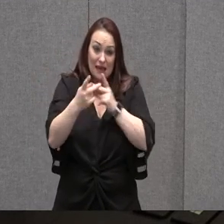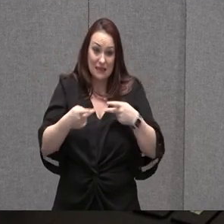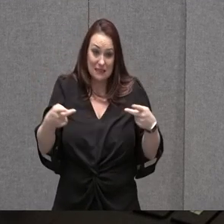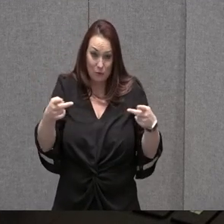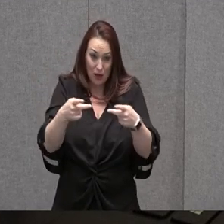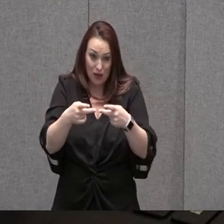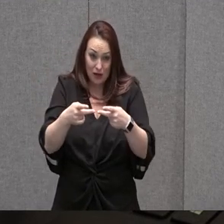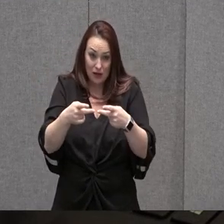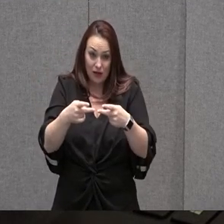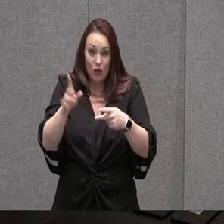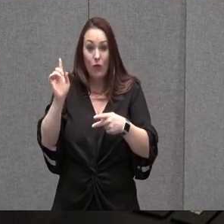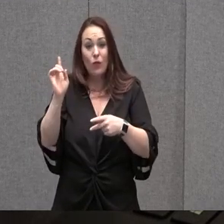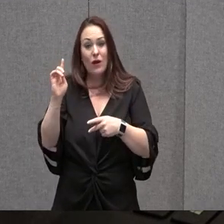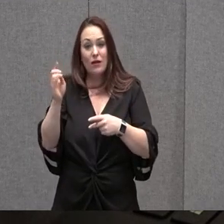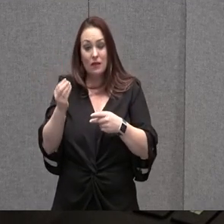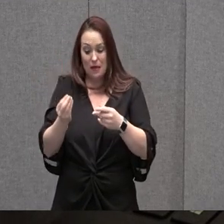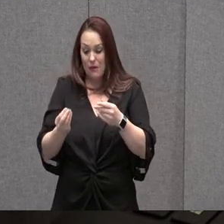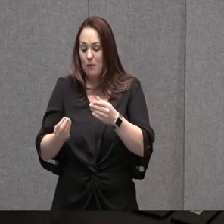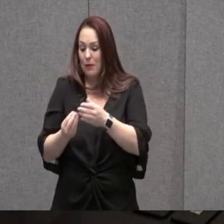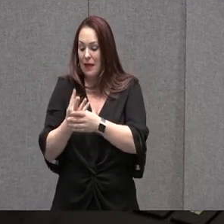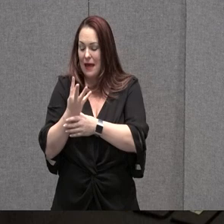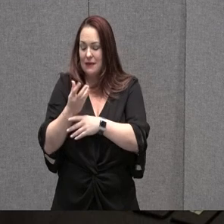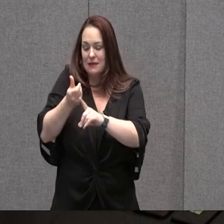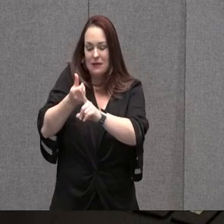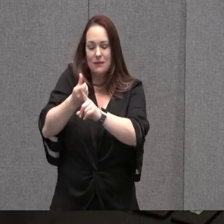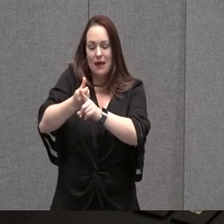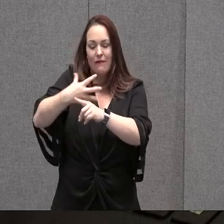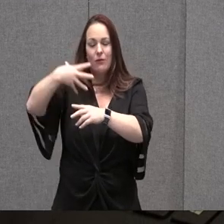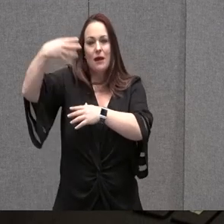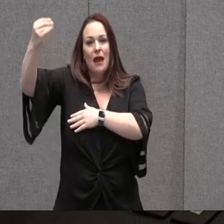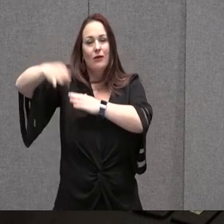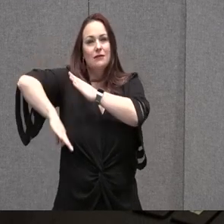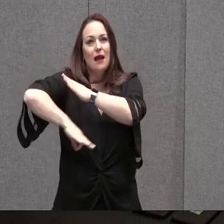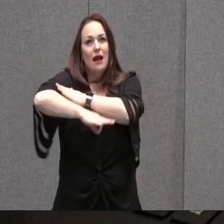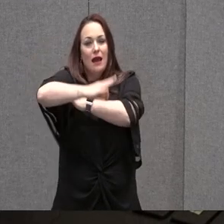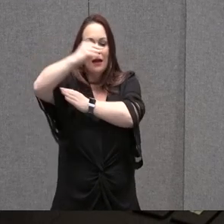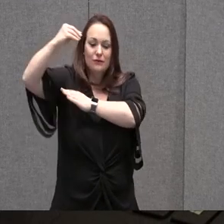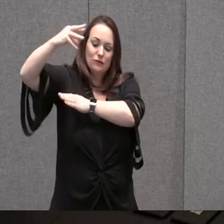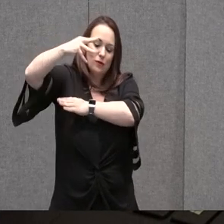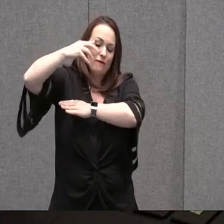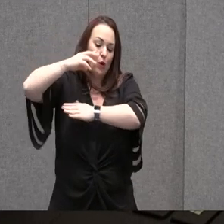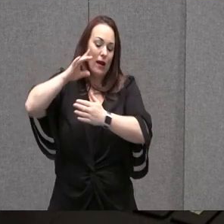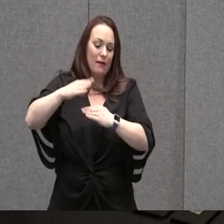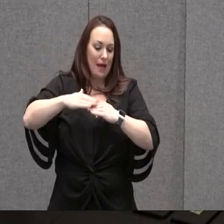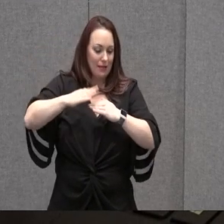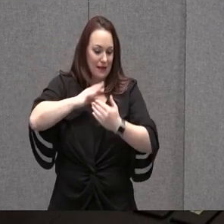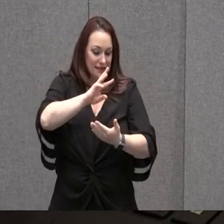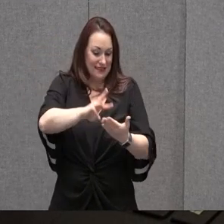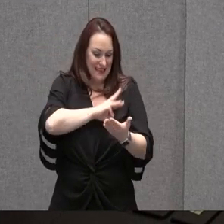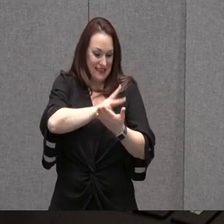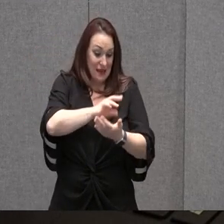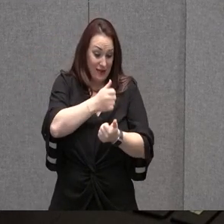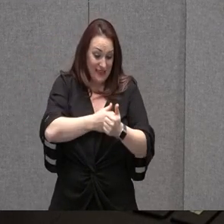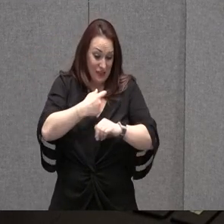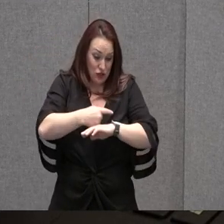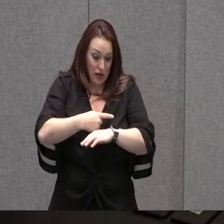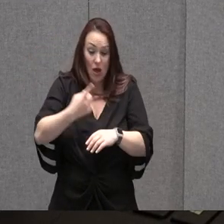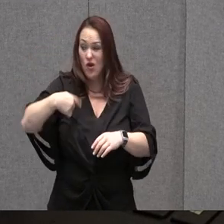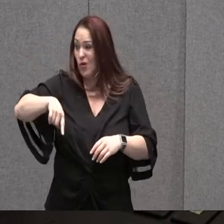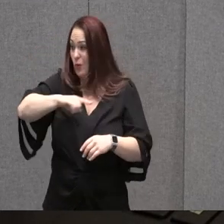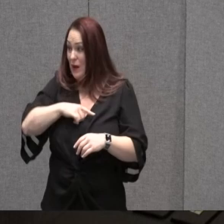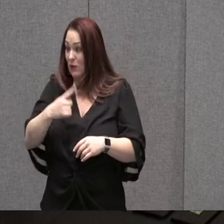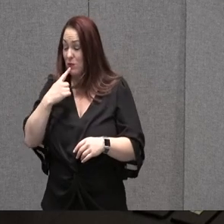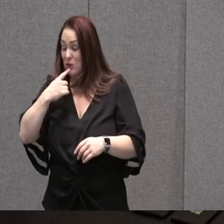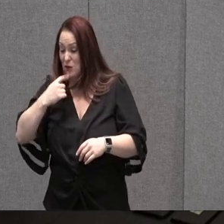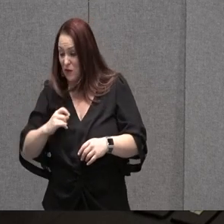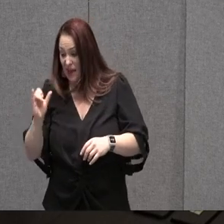plants could sunbathe for at least 6 hours a day. We'd be red as radishes if we did that, but plants